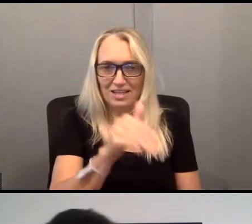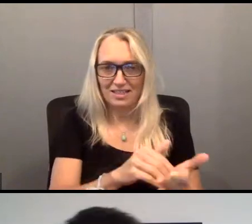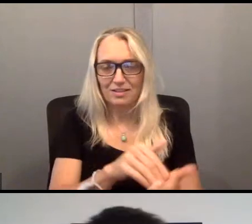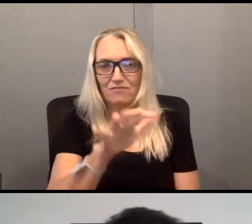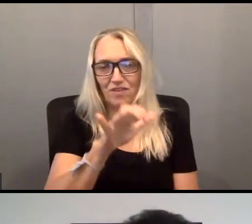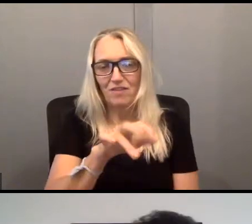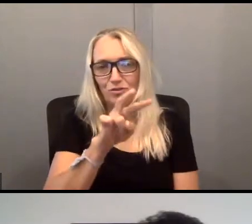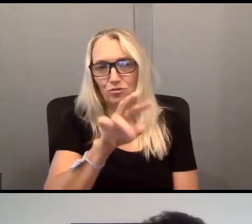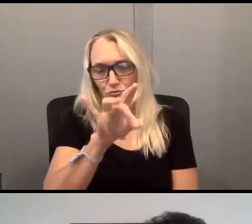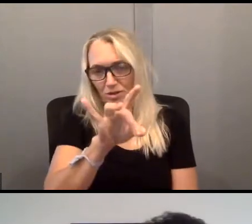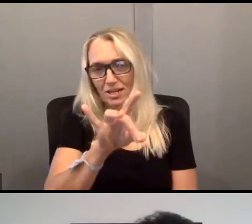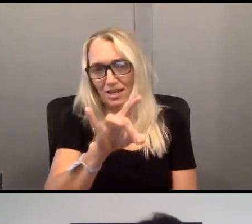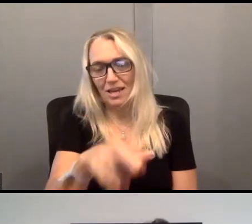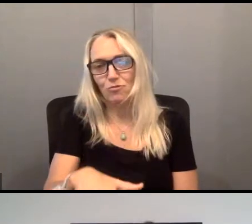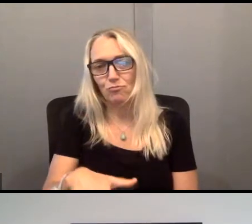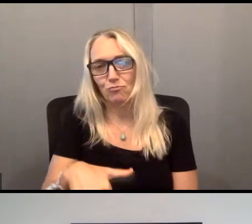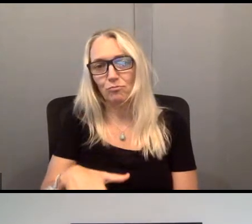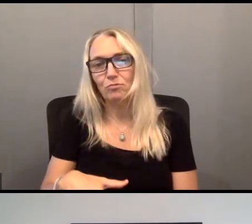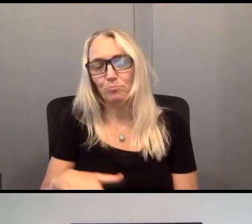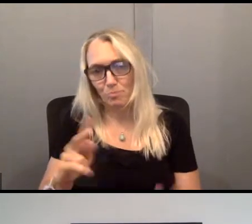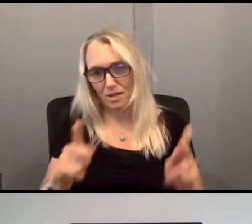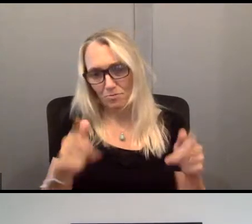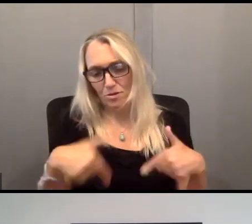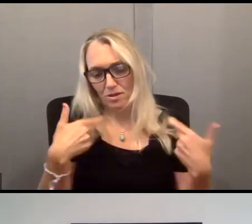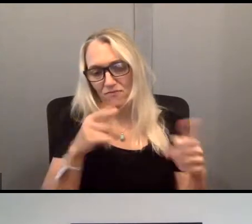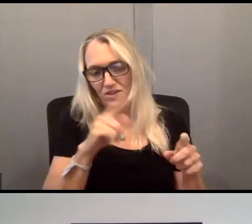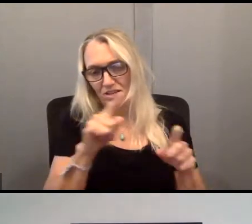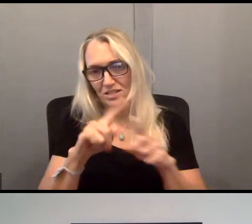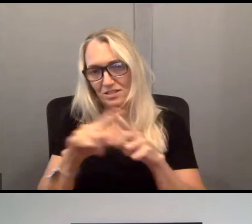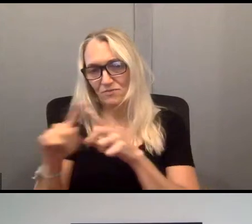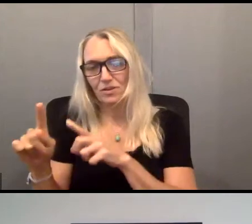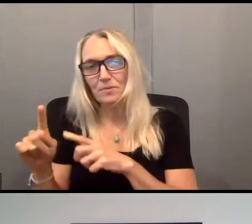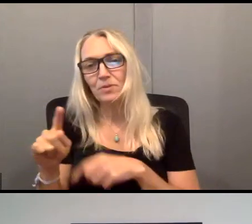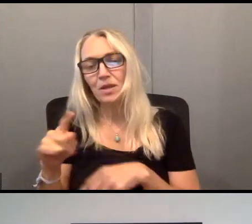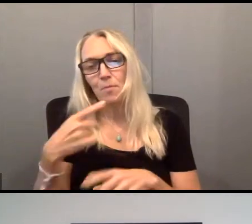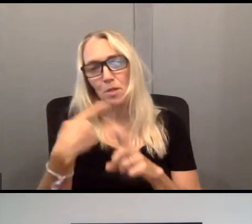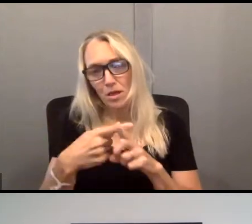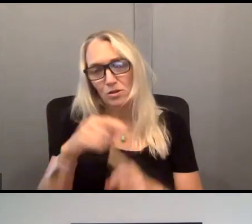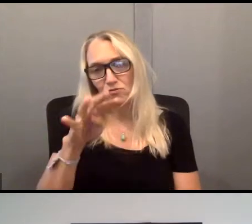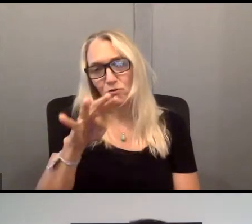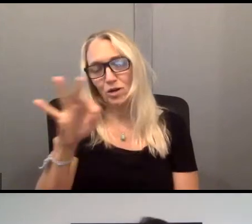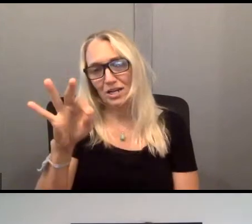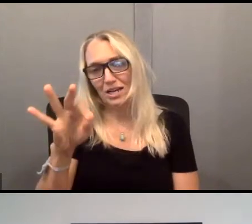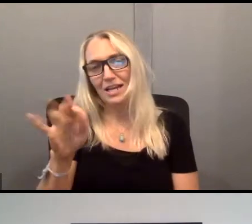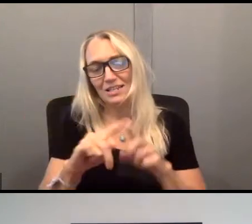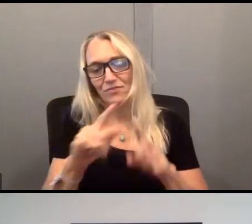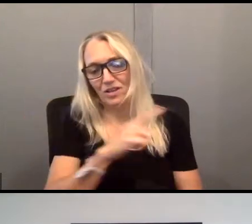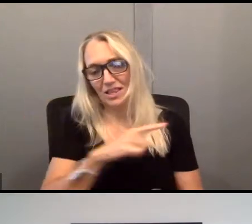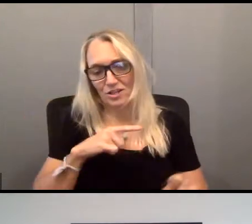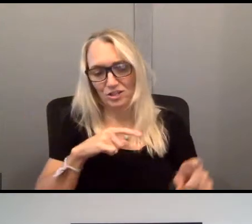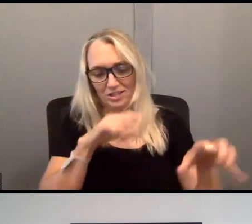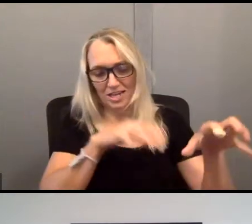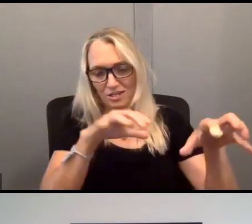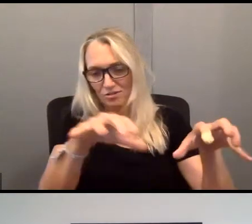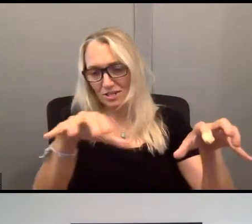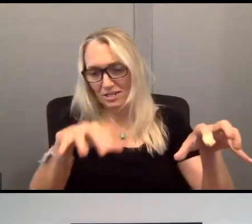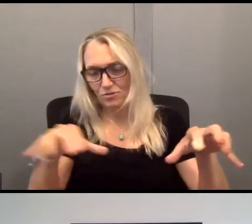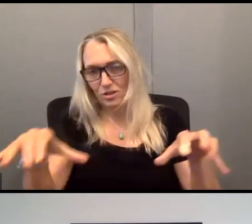770,528 residents, and 49 legislative districts that are also